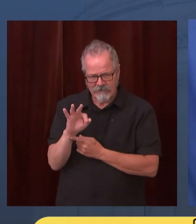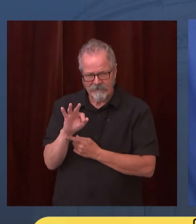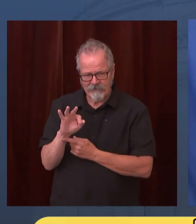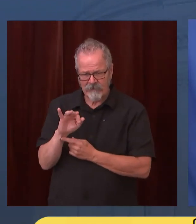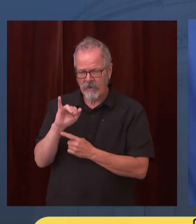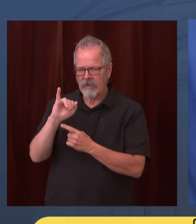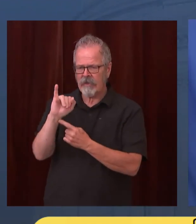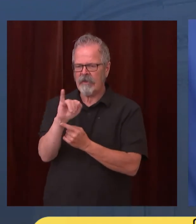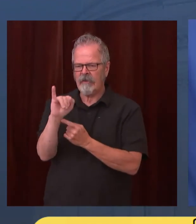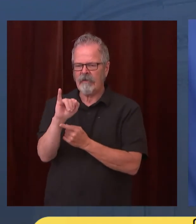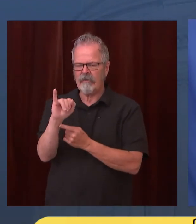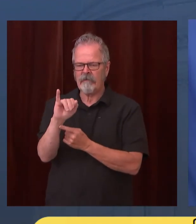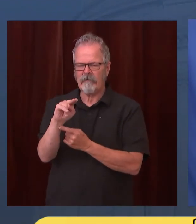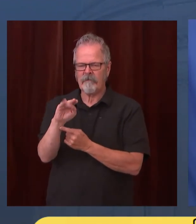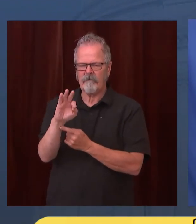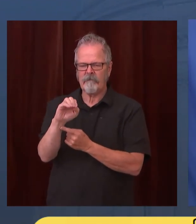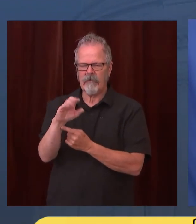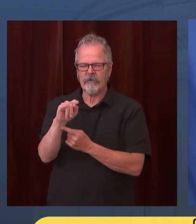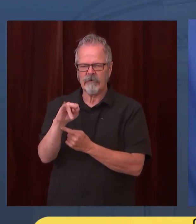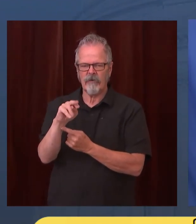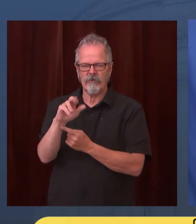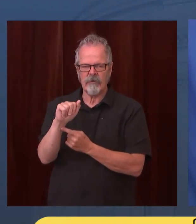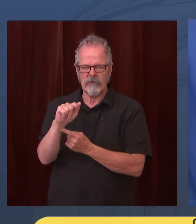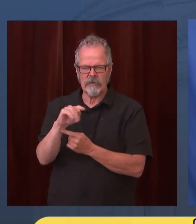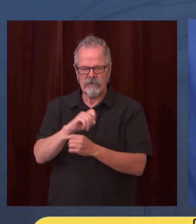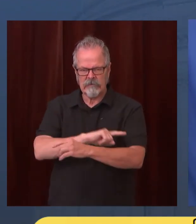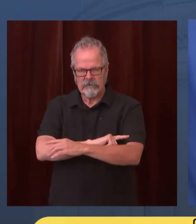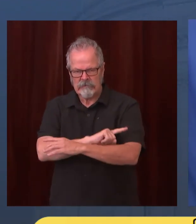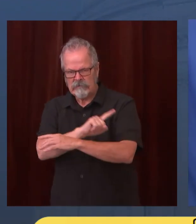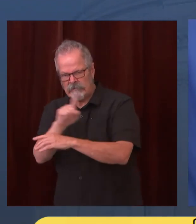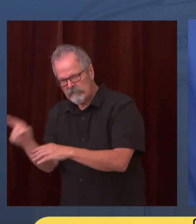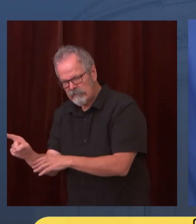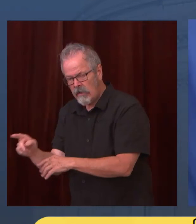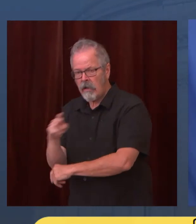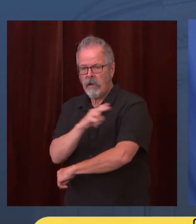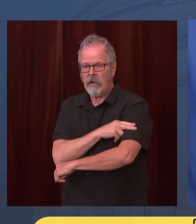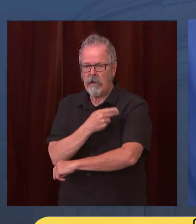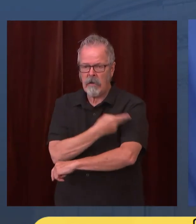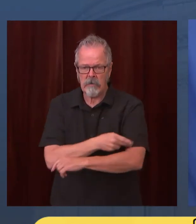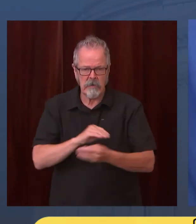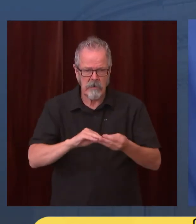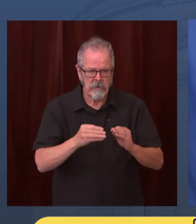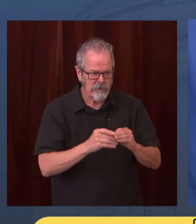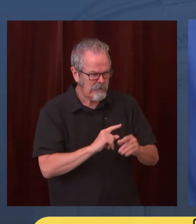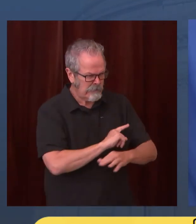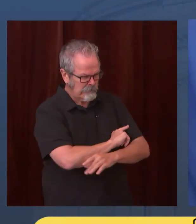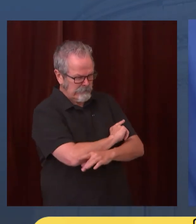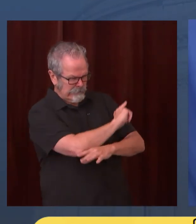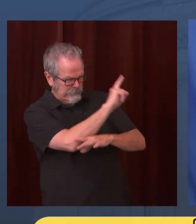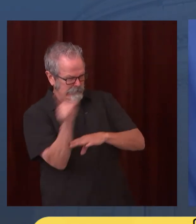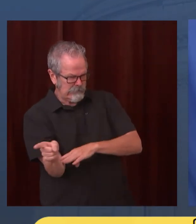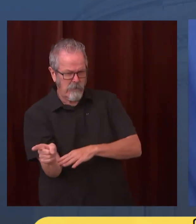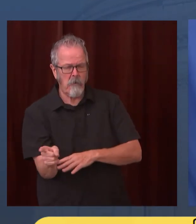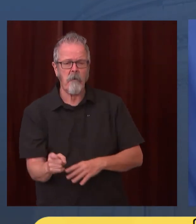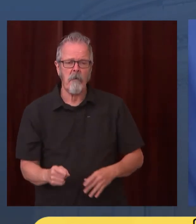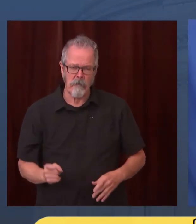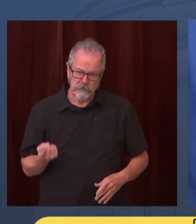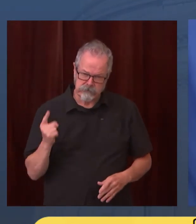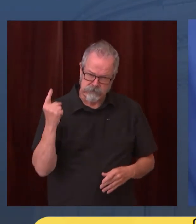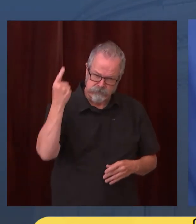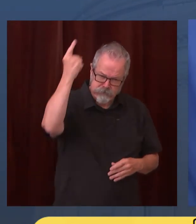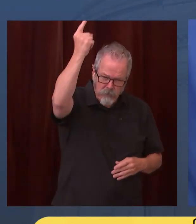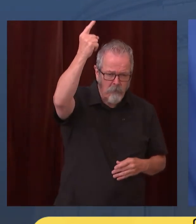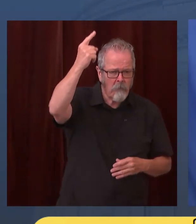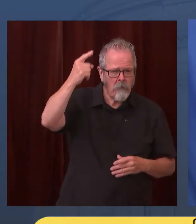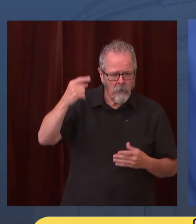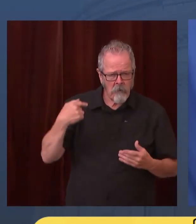actually making this work. As I've indicated, we are actively considering possibilities of that, and we are actively considering